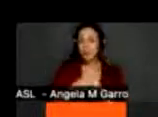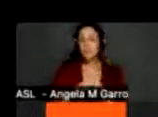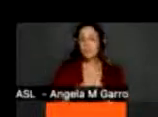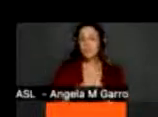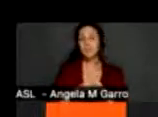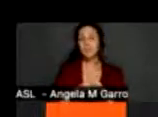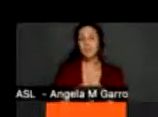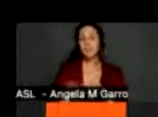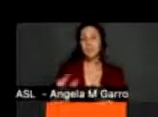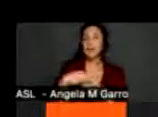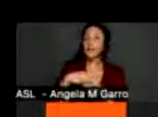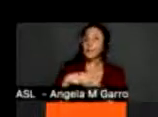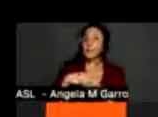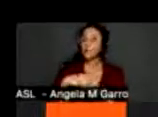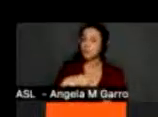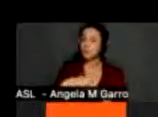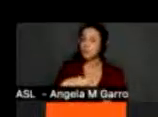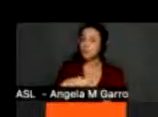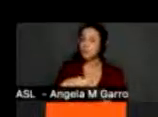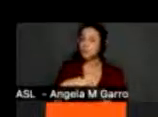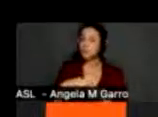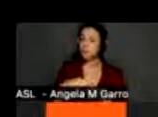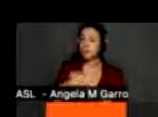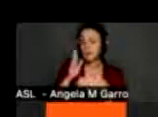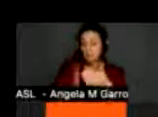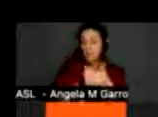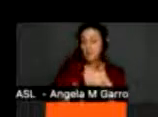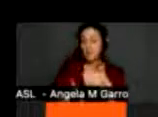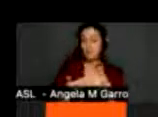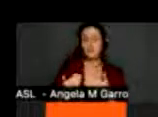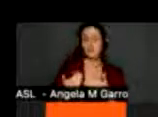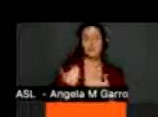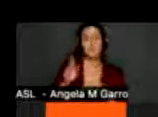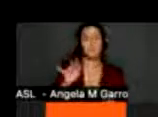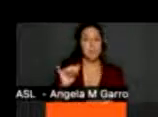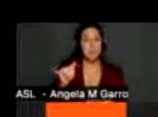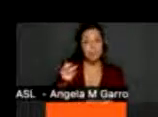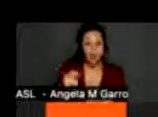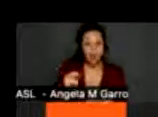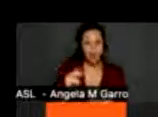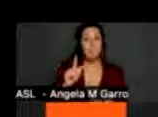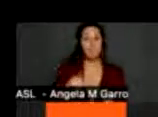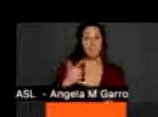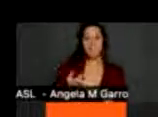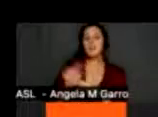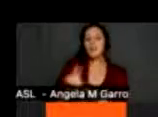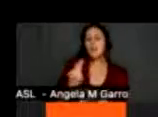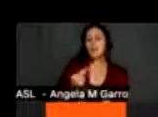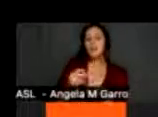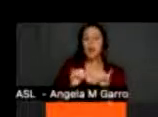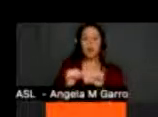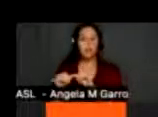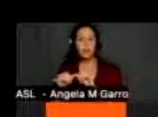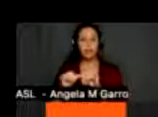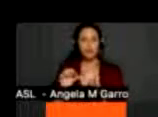The engagement is to be completed by January, and then using architectural